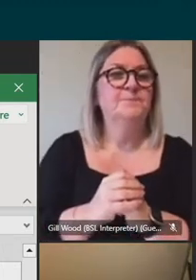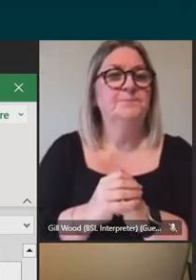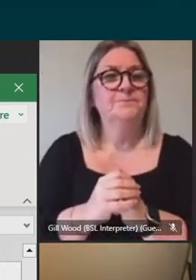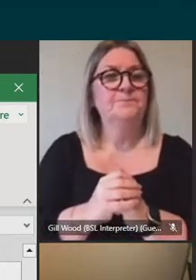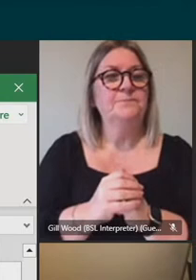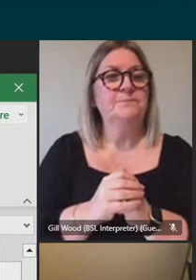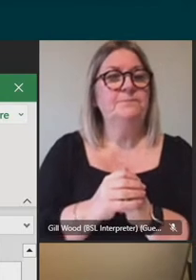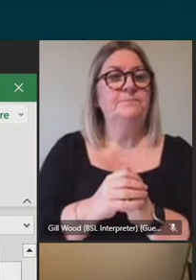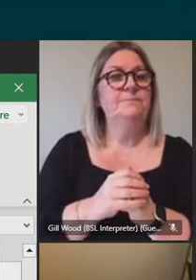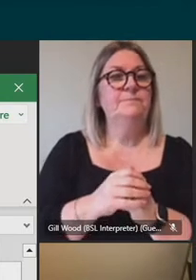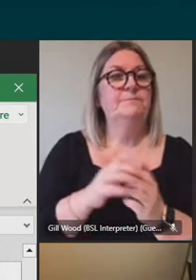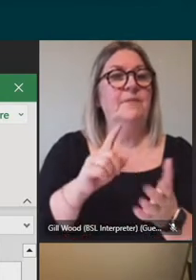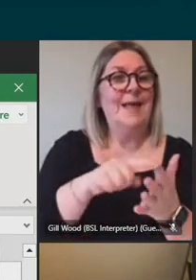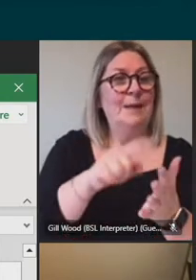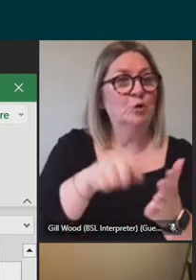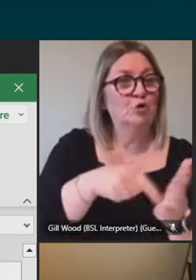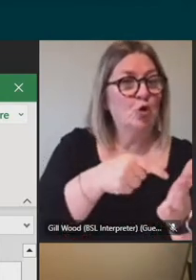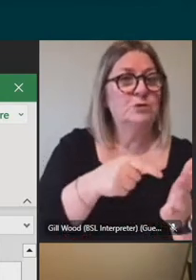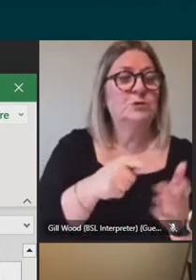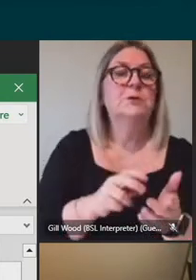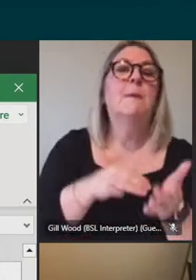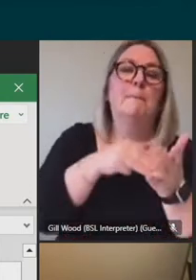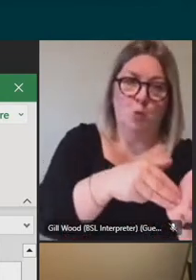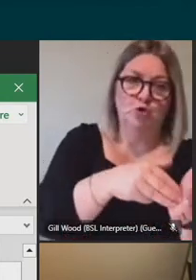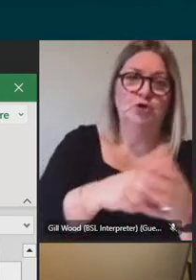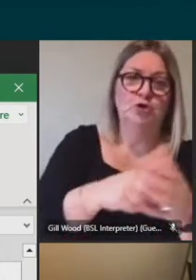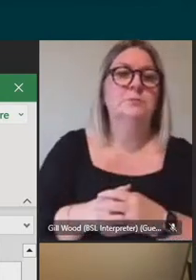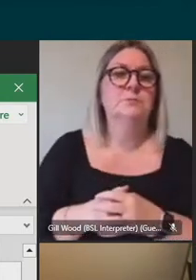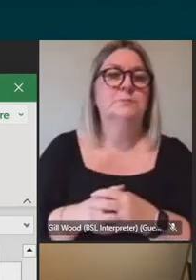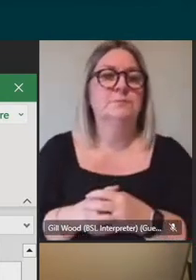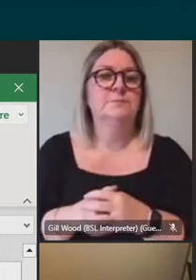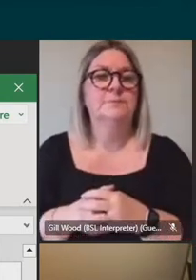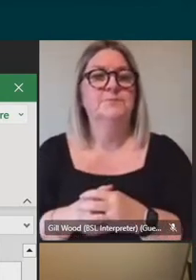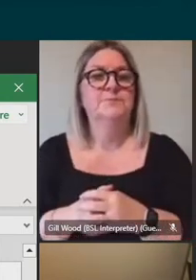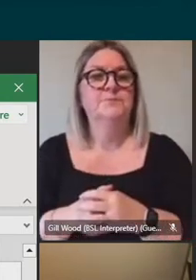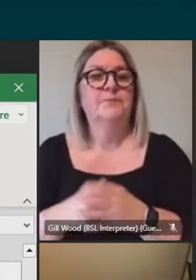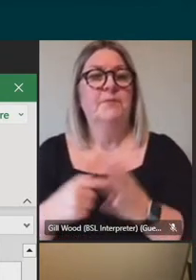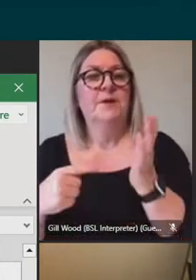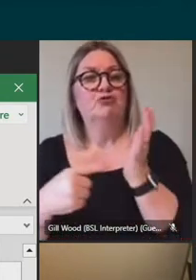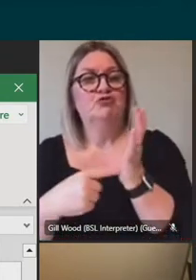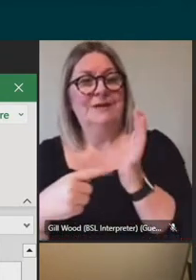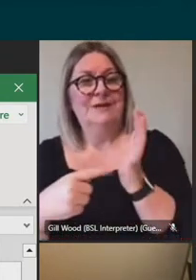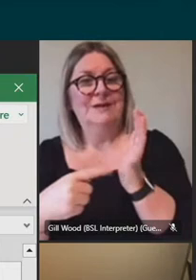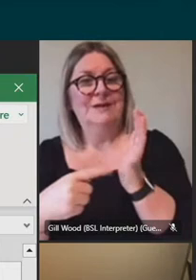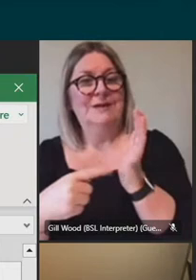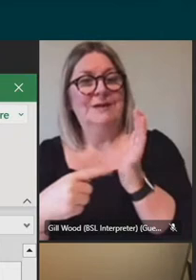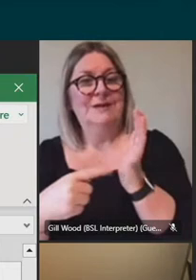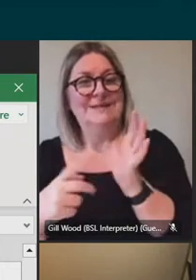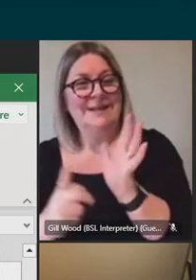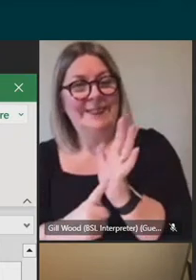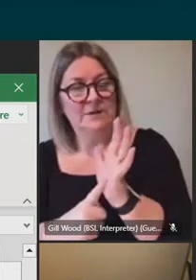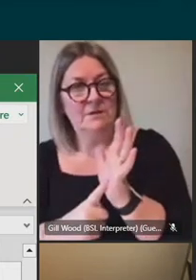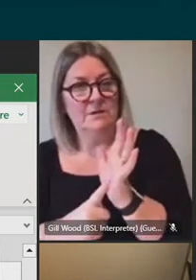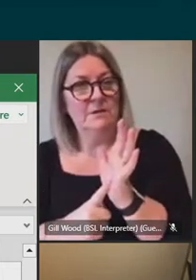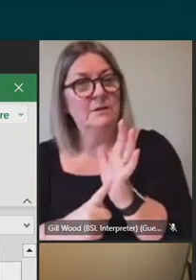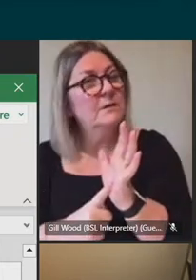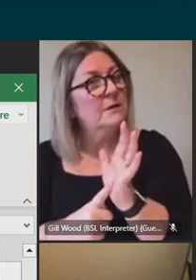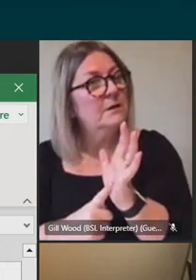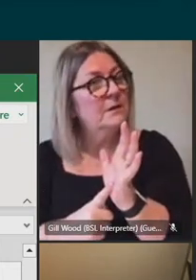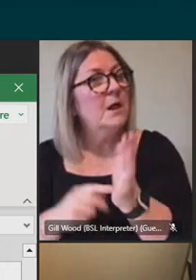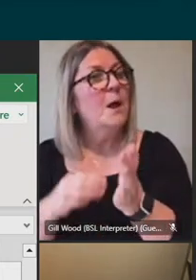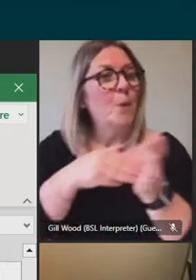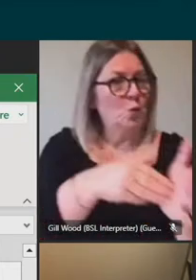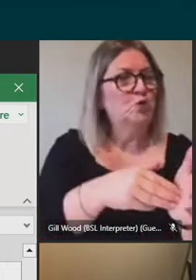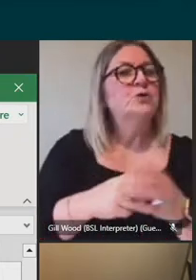Councillor Jordan. Motion. Councillor Little. Motion.